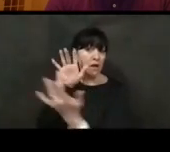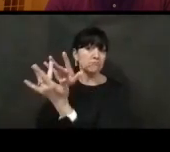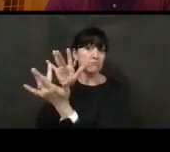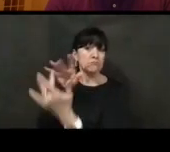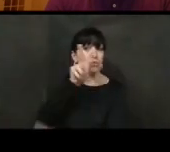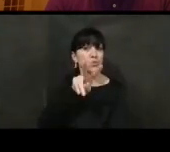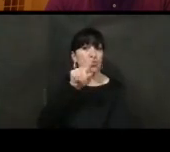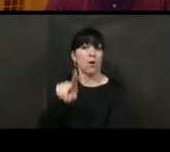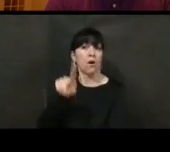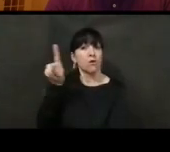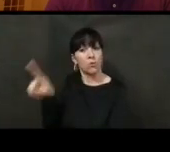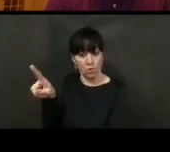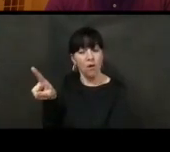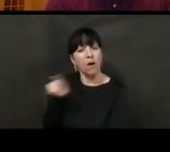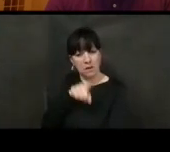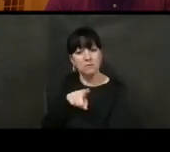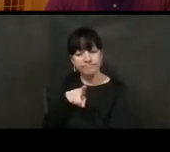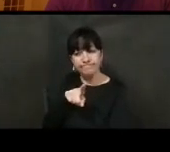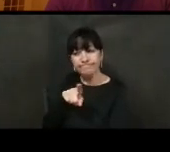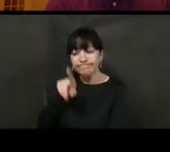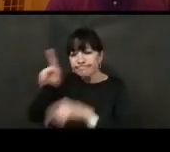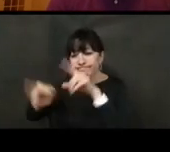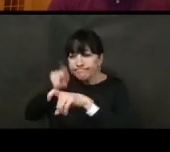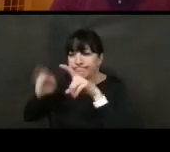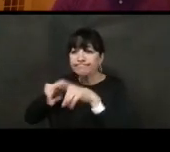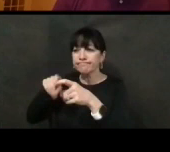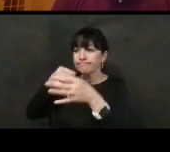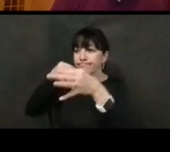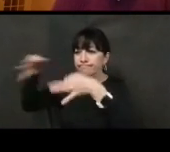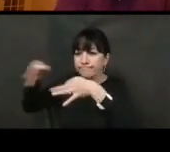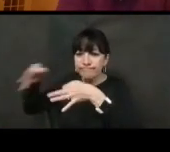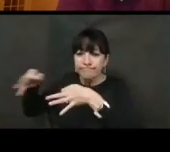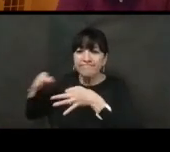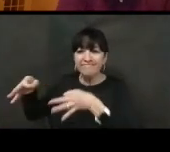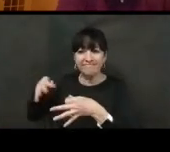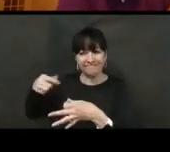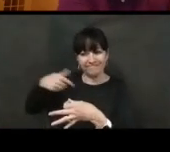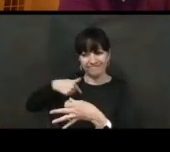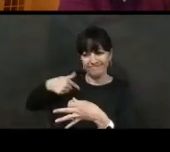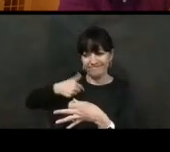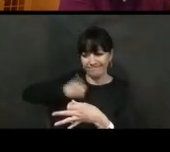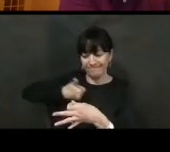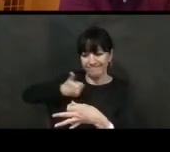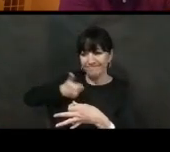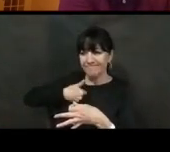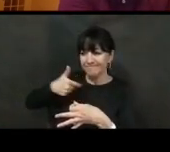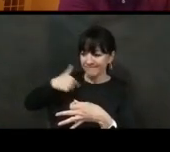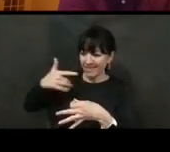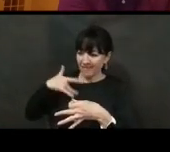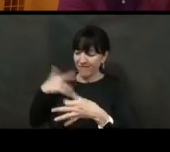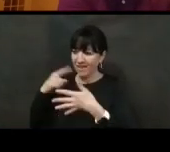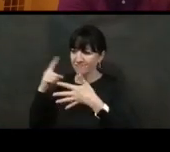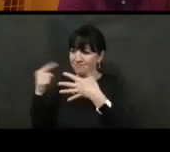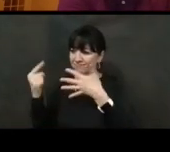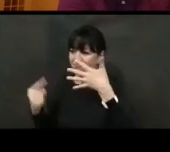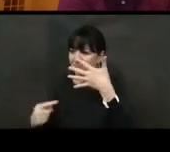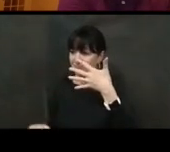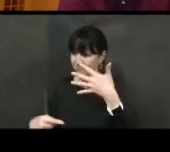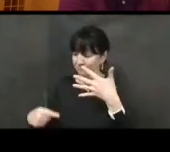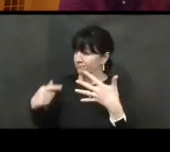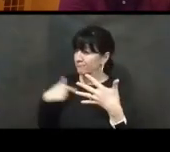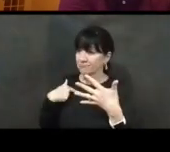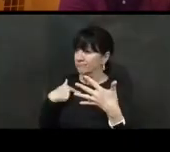well as some other concerns that you might have where you've experienced probably a little stress or some fear around the